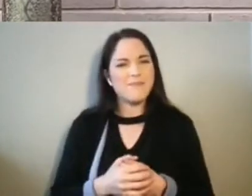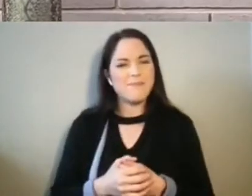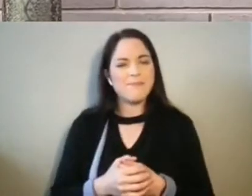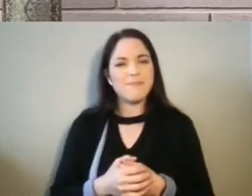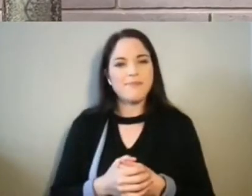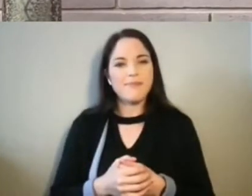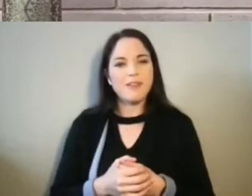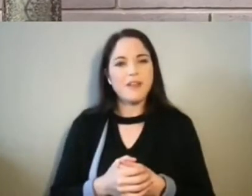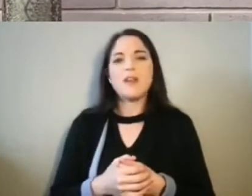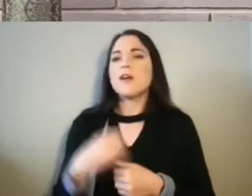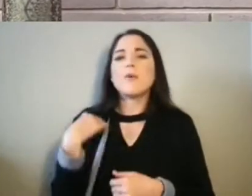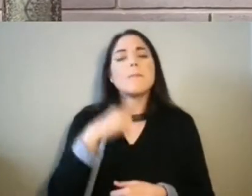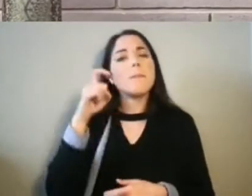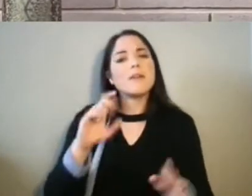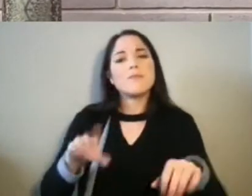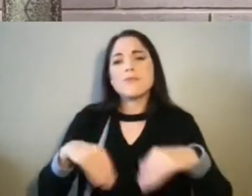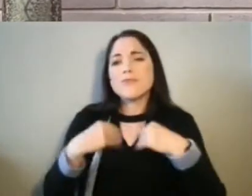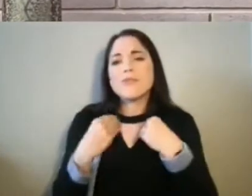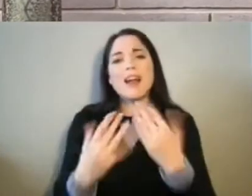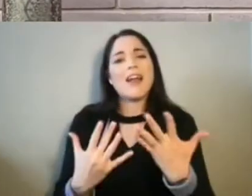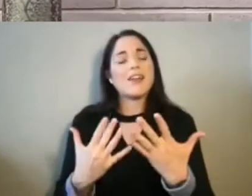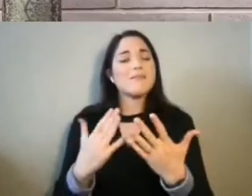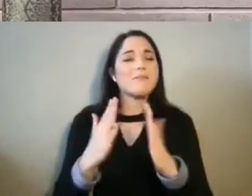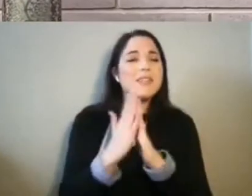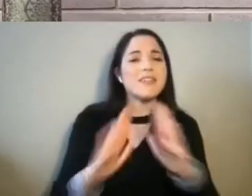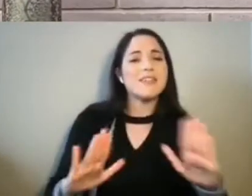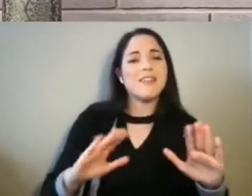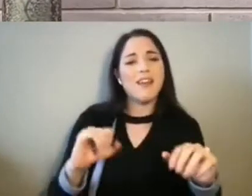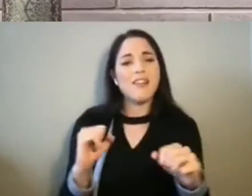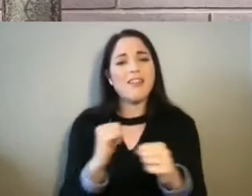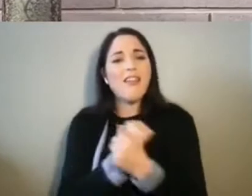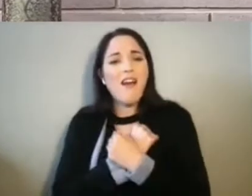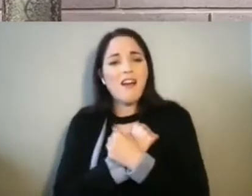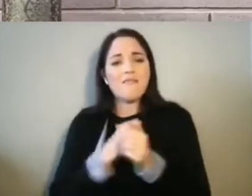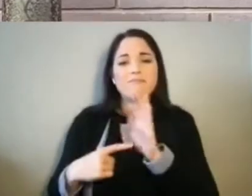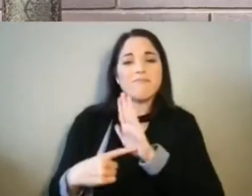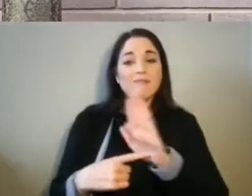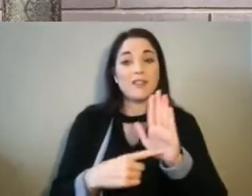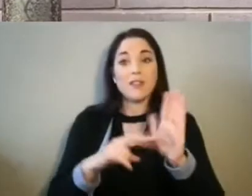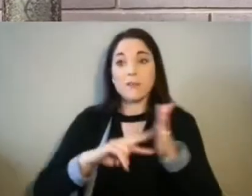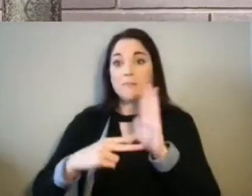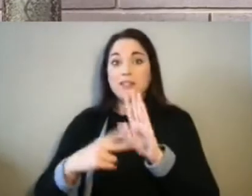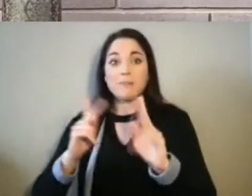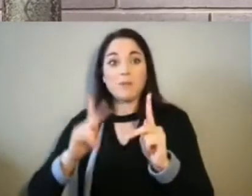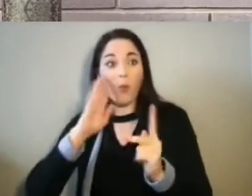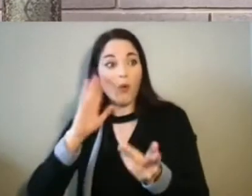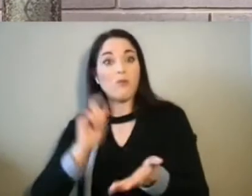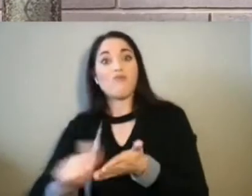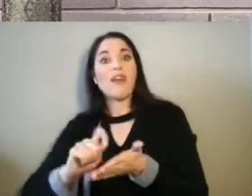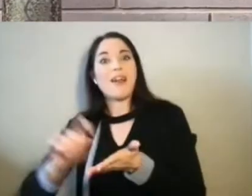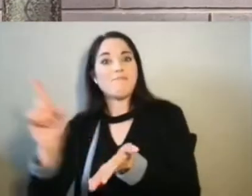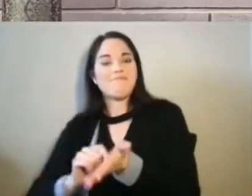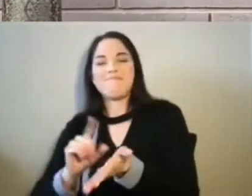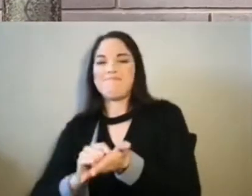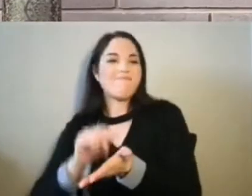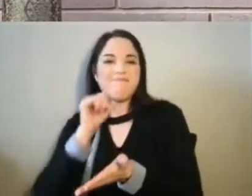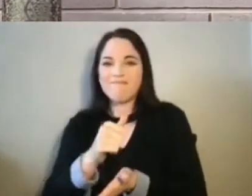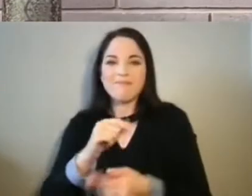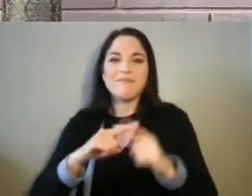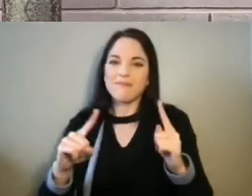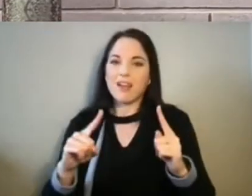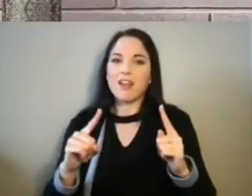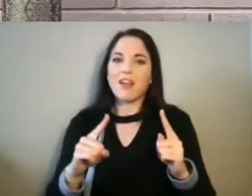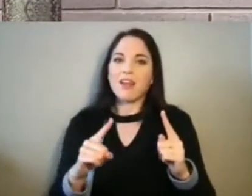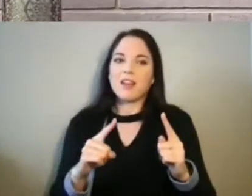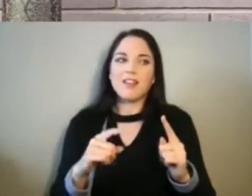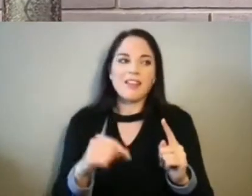small shows of power that ultimately change the world. I'll never forget one Sunday here at